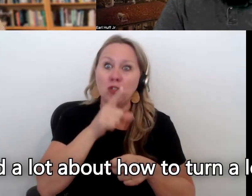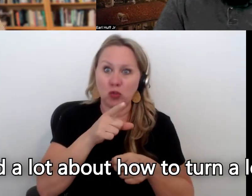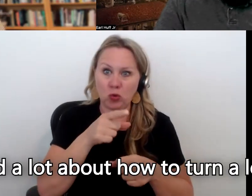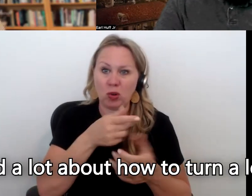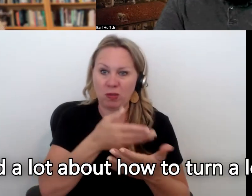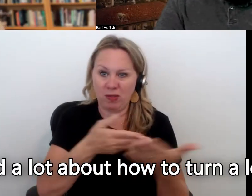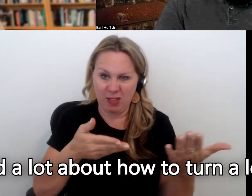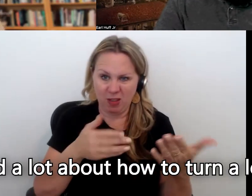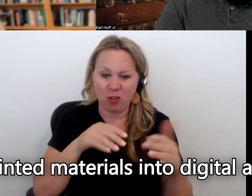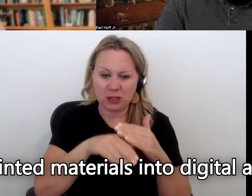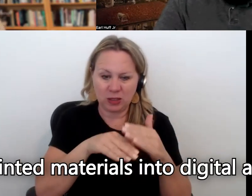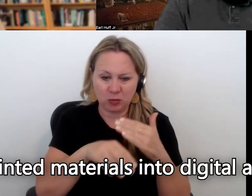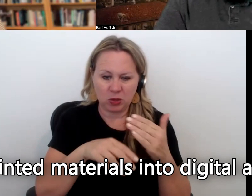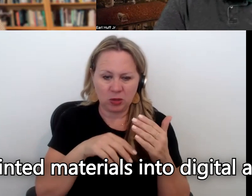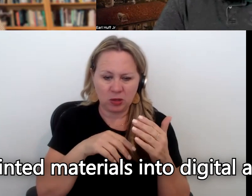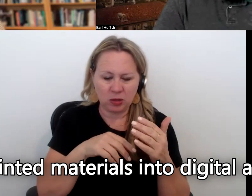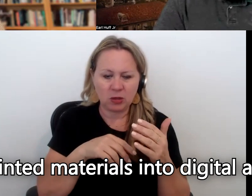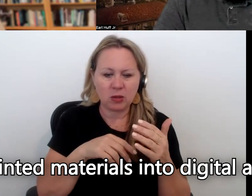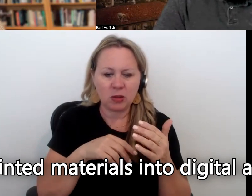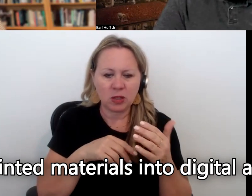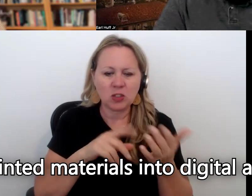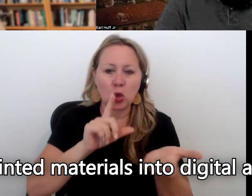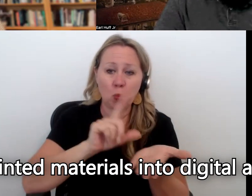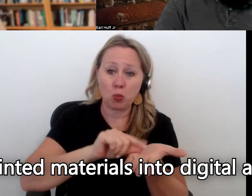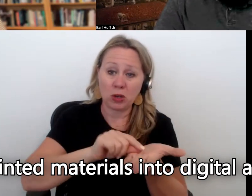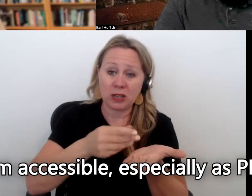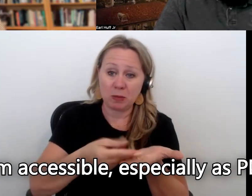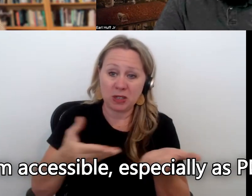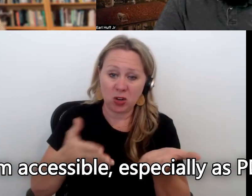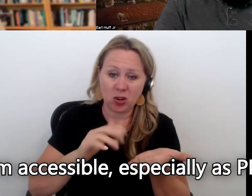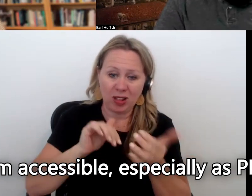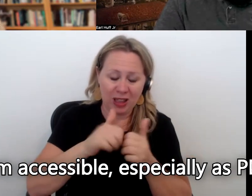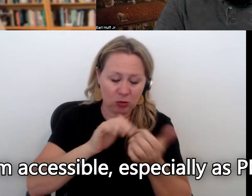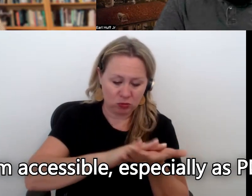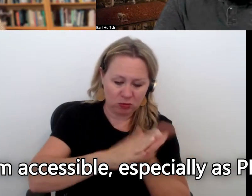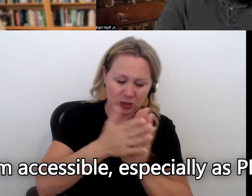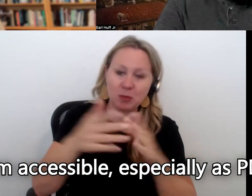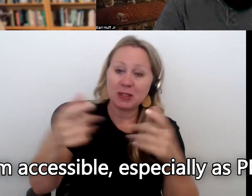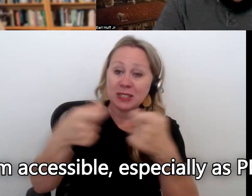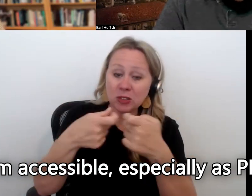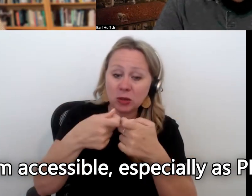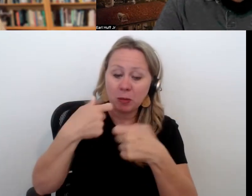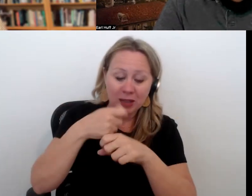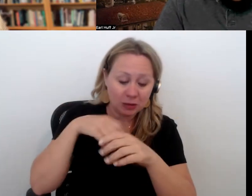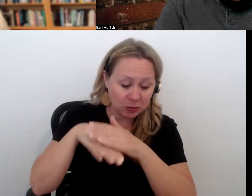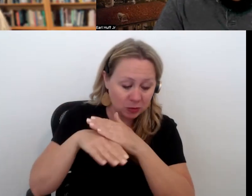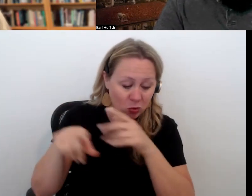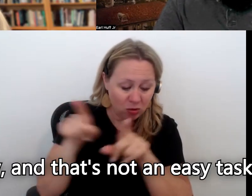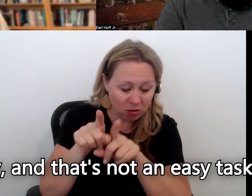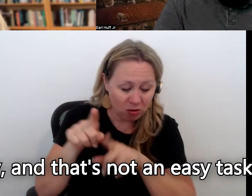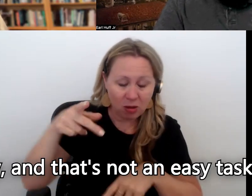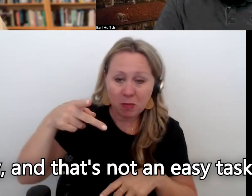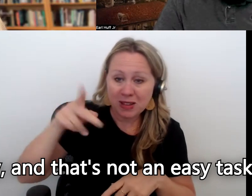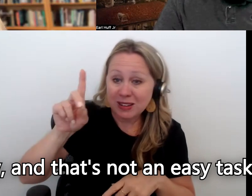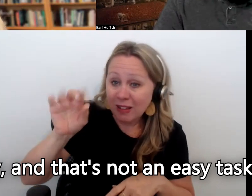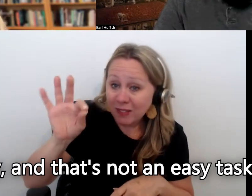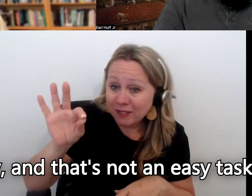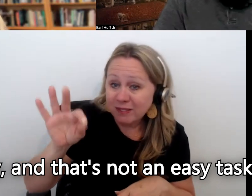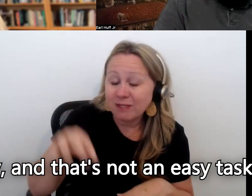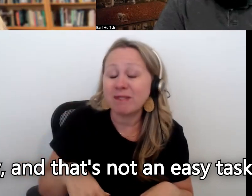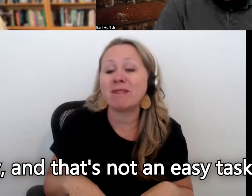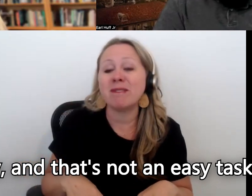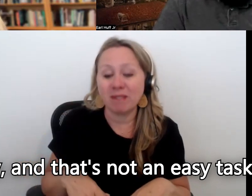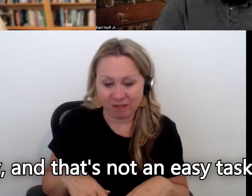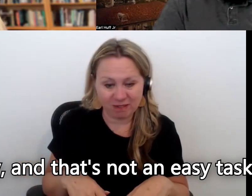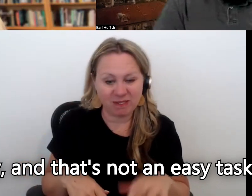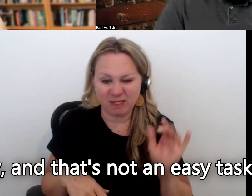lot about how to turn a lot of the printed materials into digital and make it accessible, especially as PDFs. Exactly, and